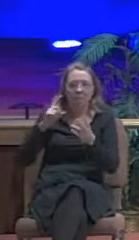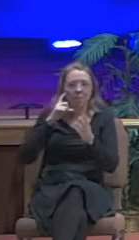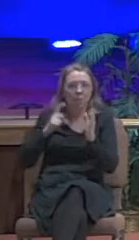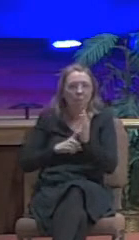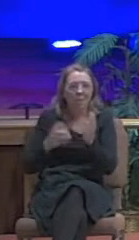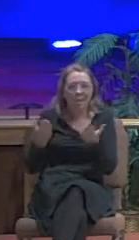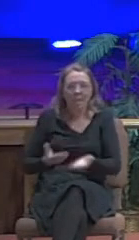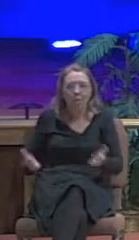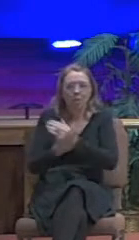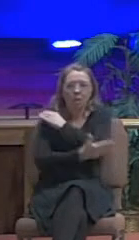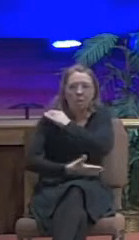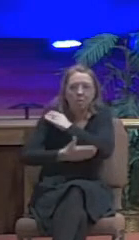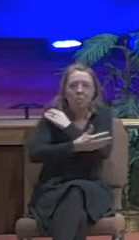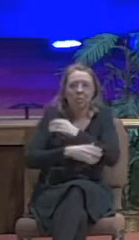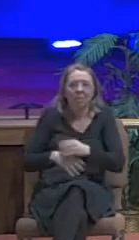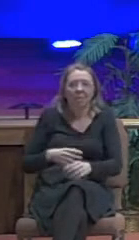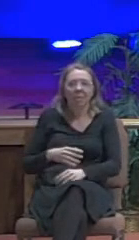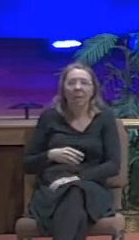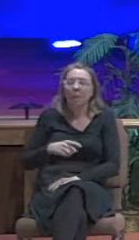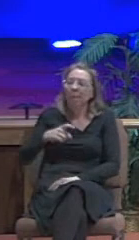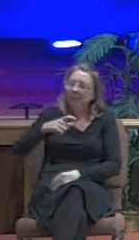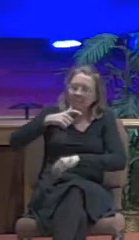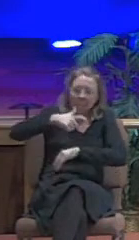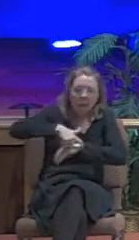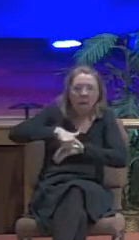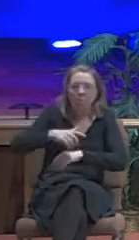church rises up to say, I'm sorry.